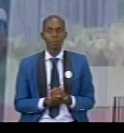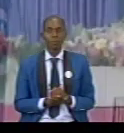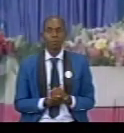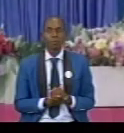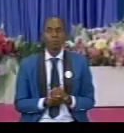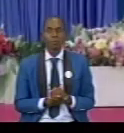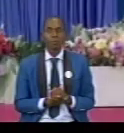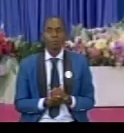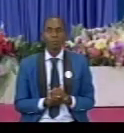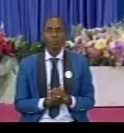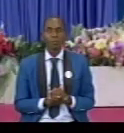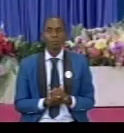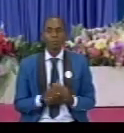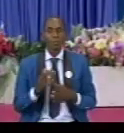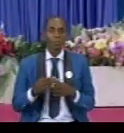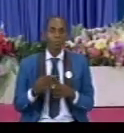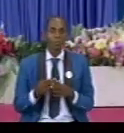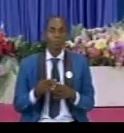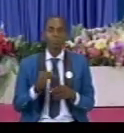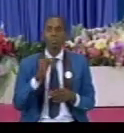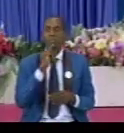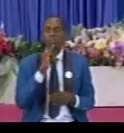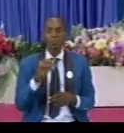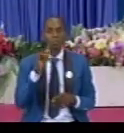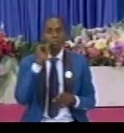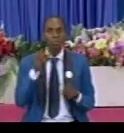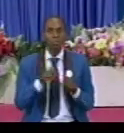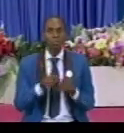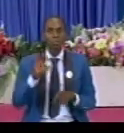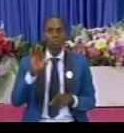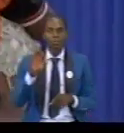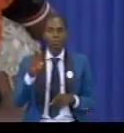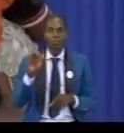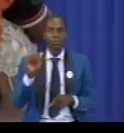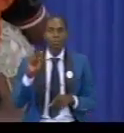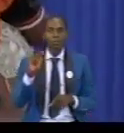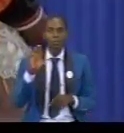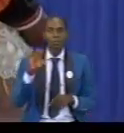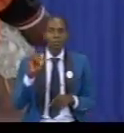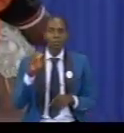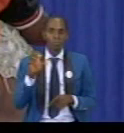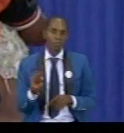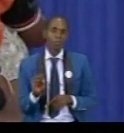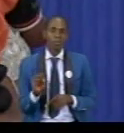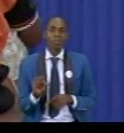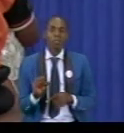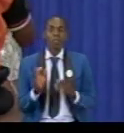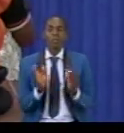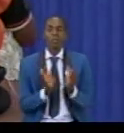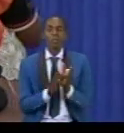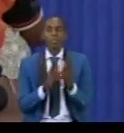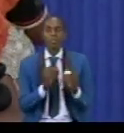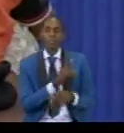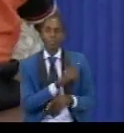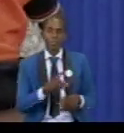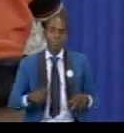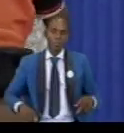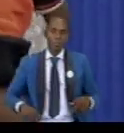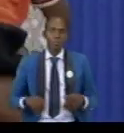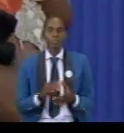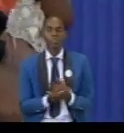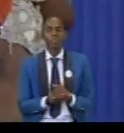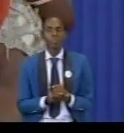Sister Francis Blessing gives her testimony now. Praise the Lord.